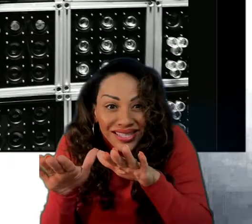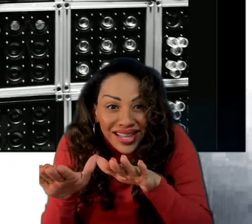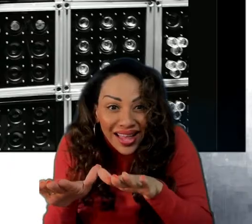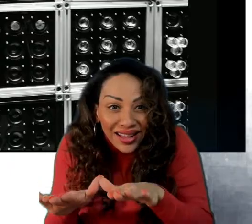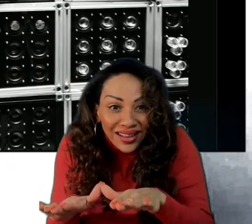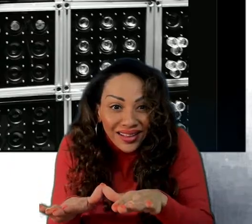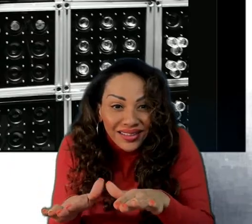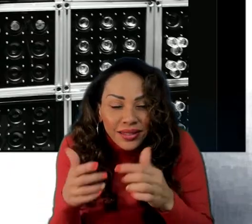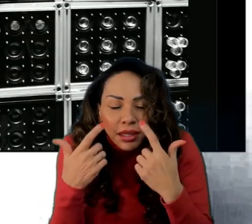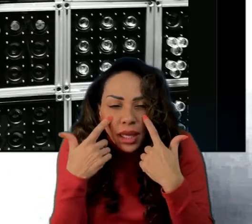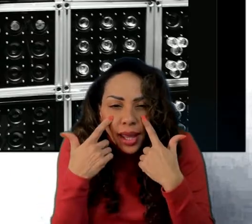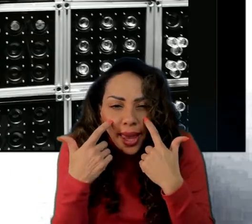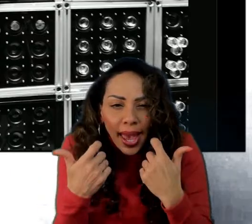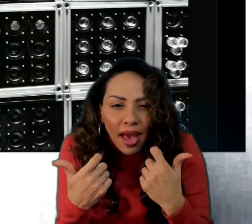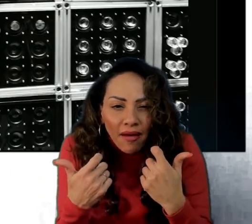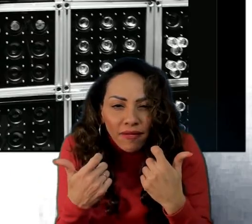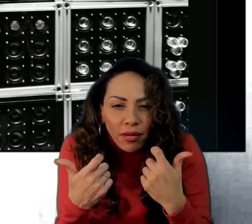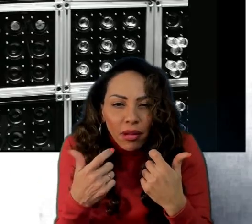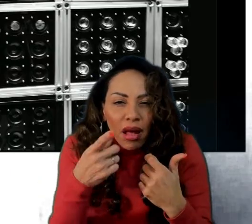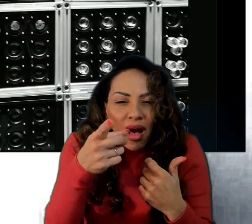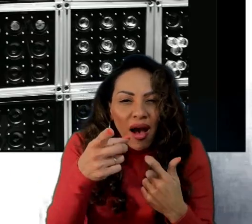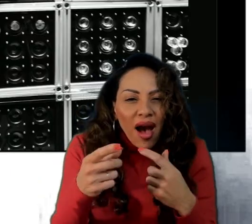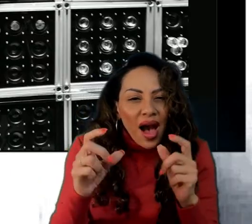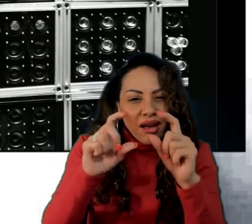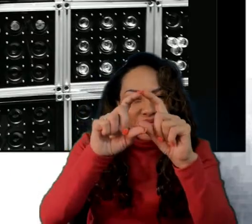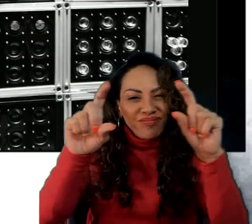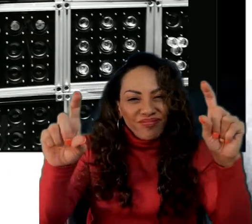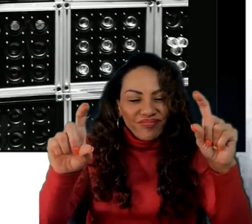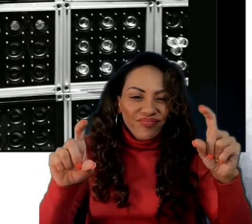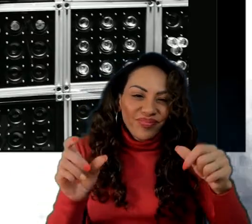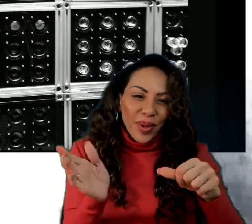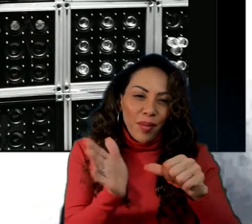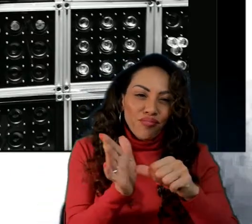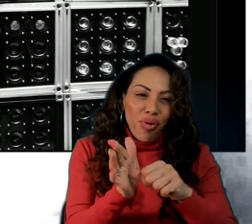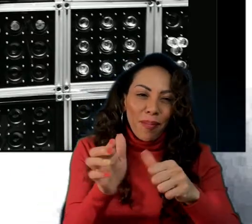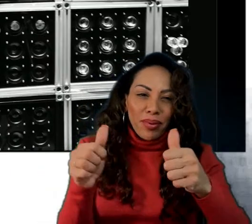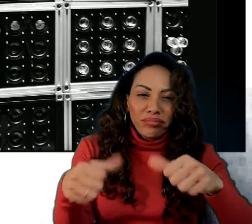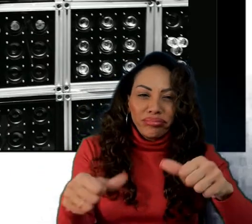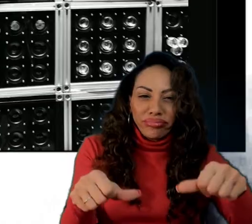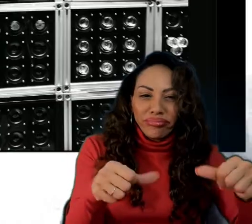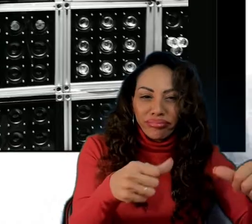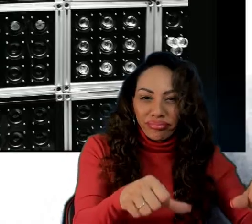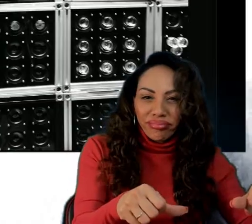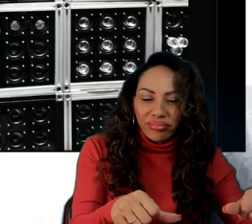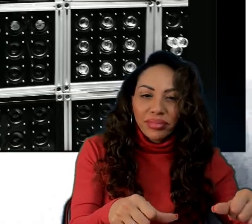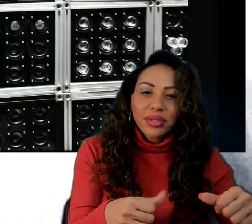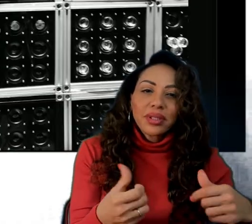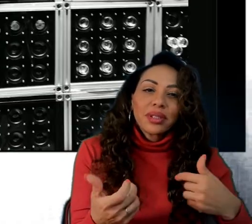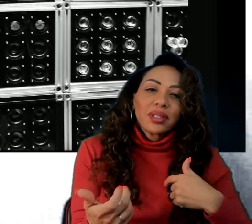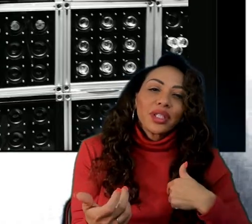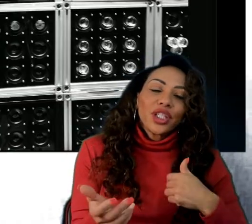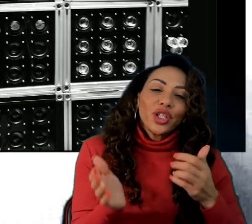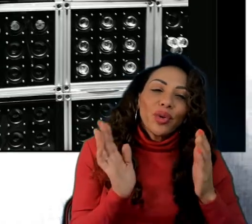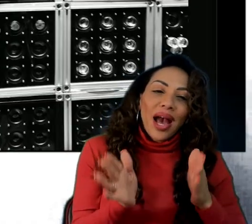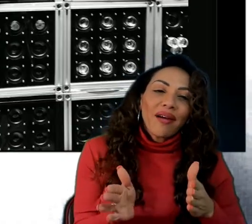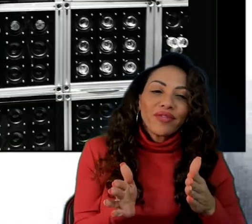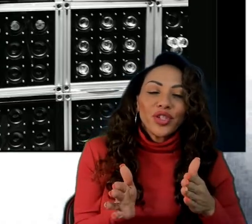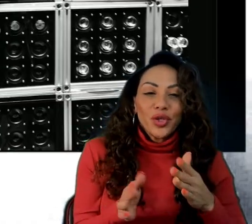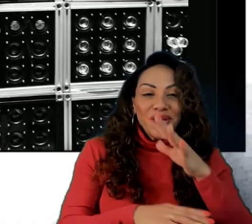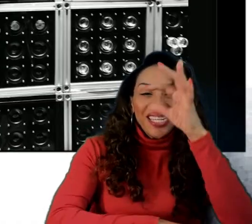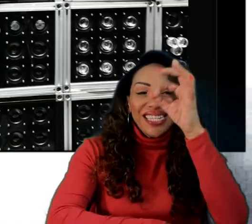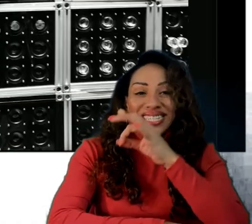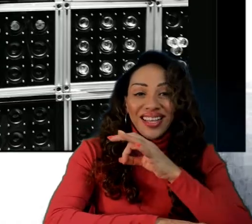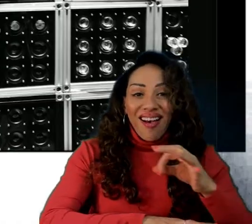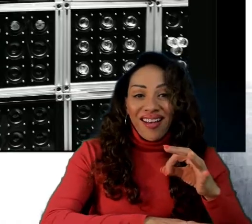And then I've put troubleshooting here, but actually this is also like kind of designing with interdependencies, because we didn't really know what we